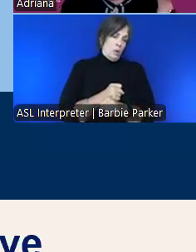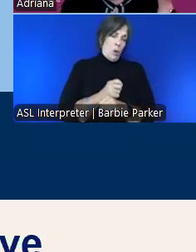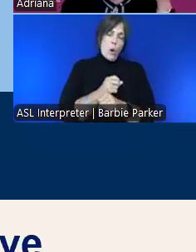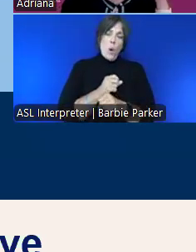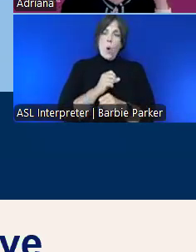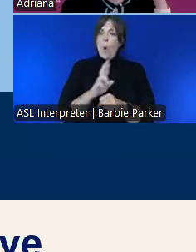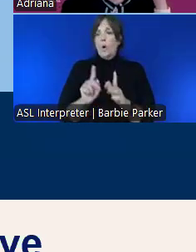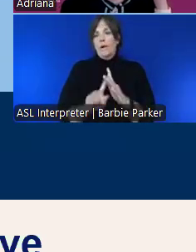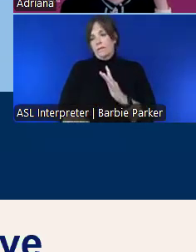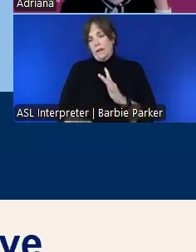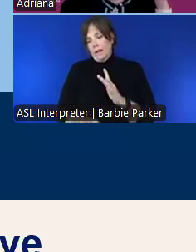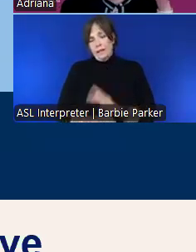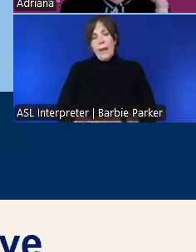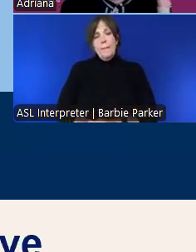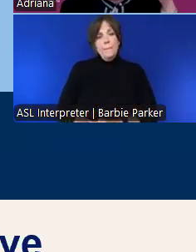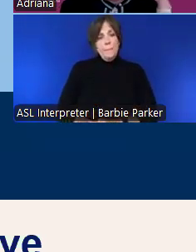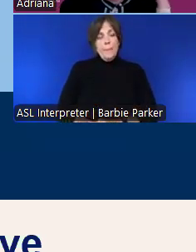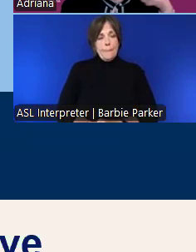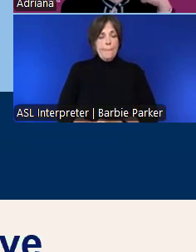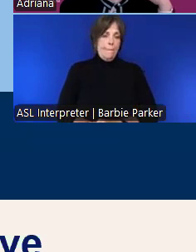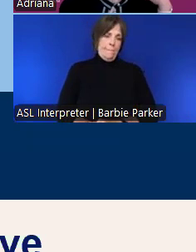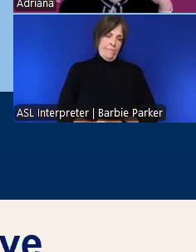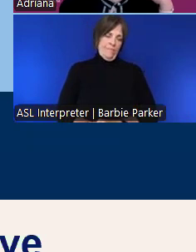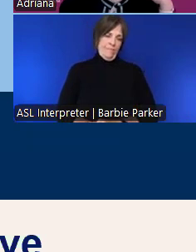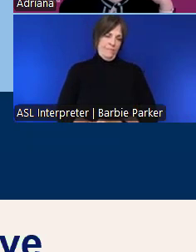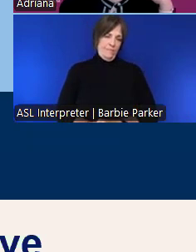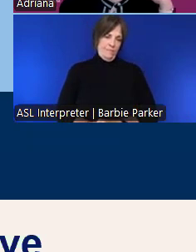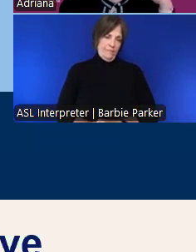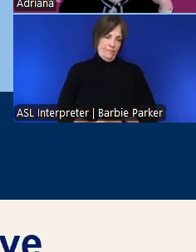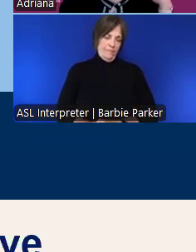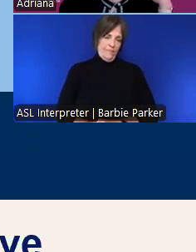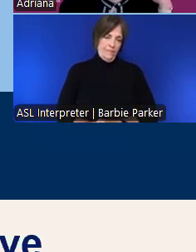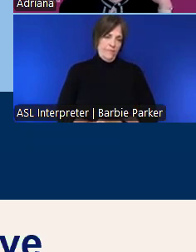or escape. And so these are, again,